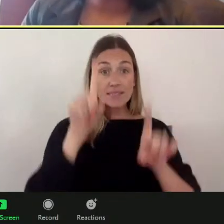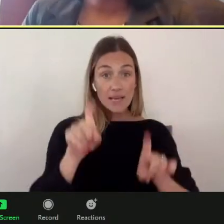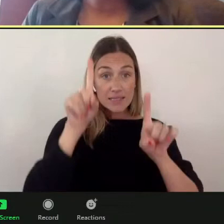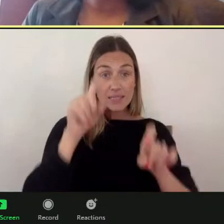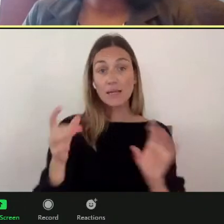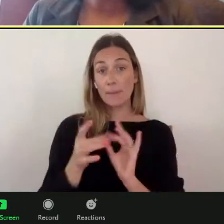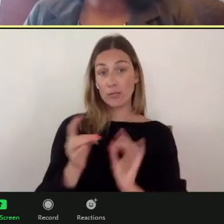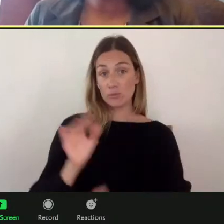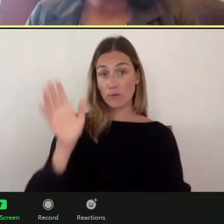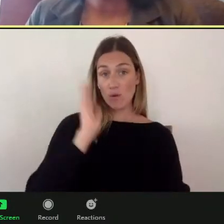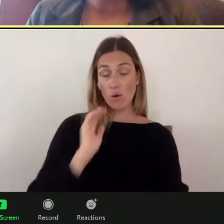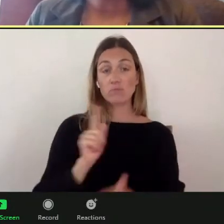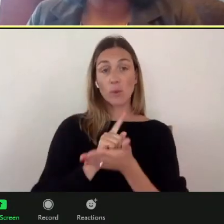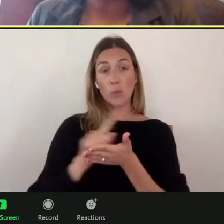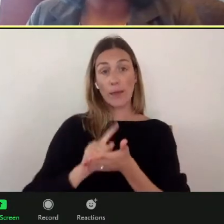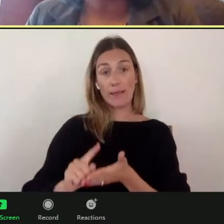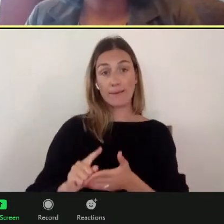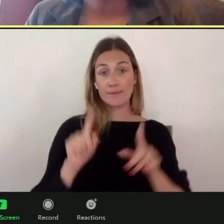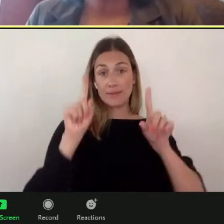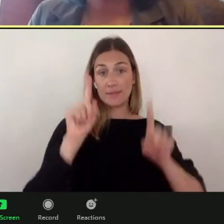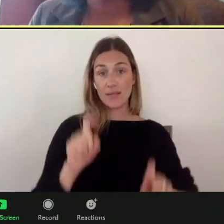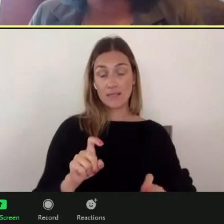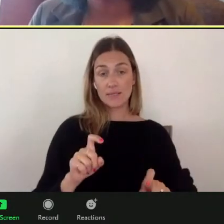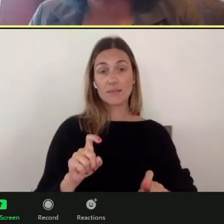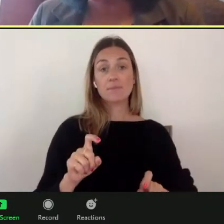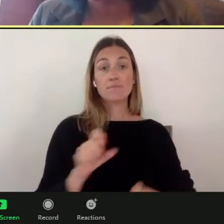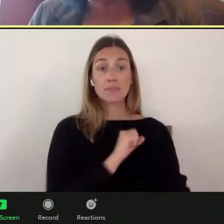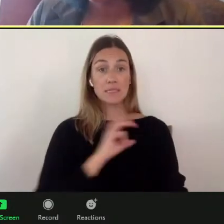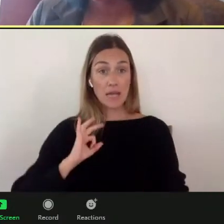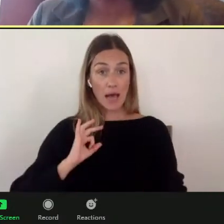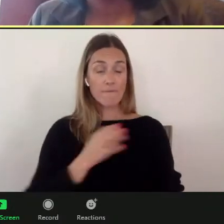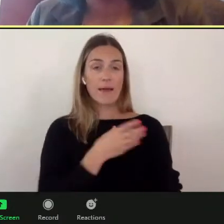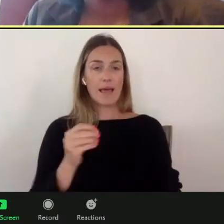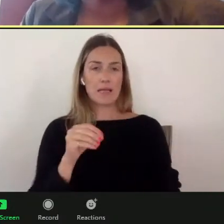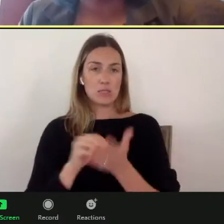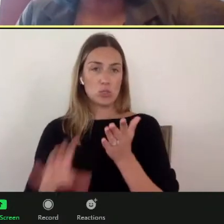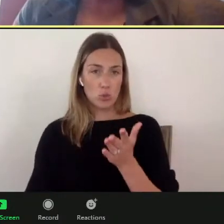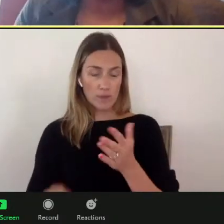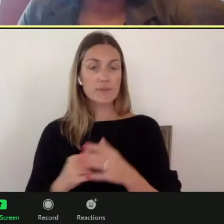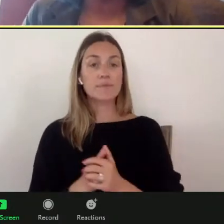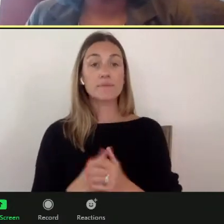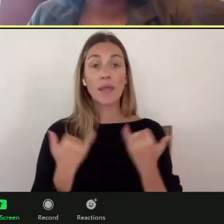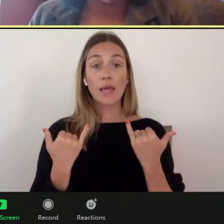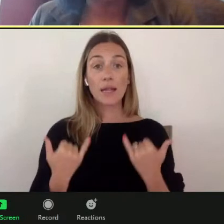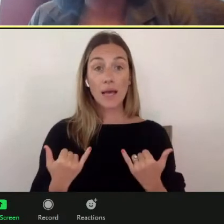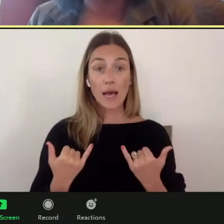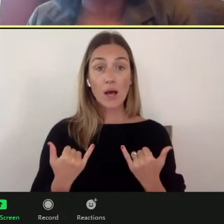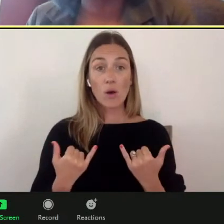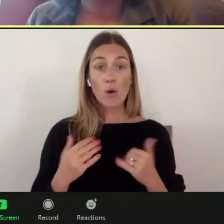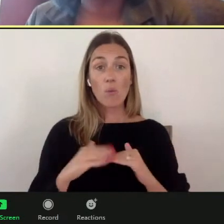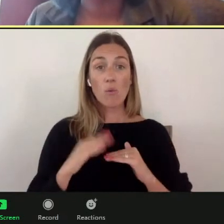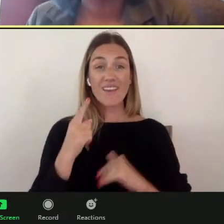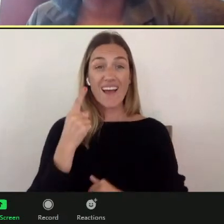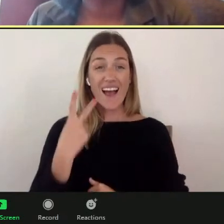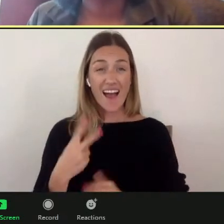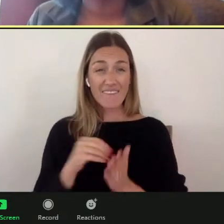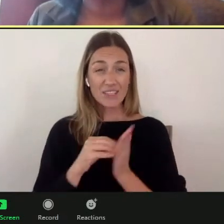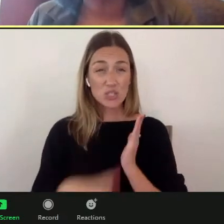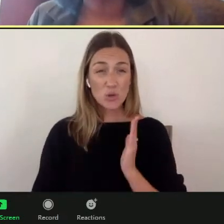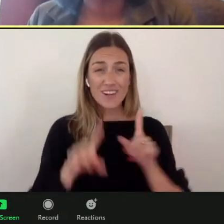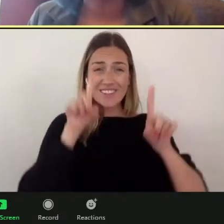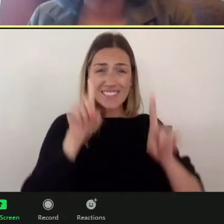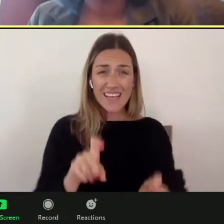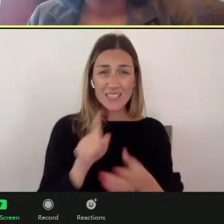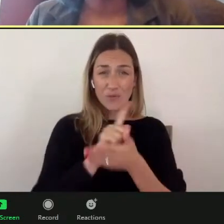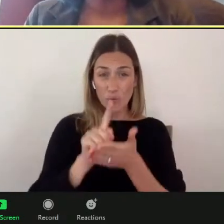we are testing weekly. We're testing our staff weekly as well as our students. We are at the point now where over half of our students are being tested on a